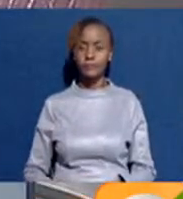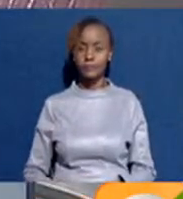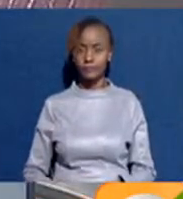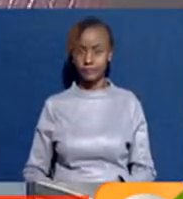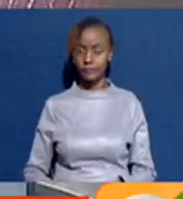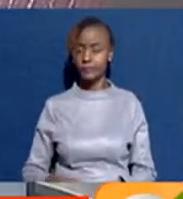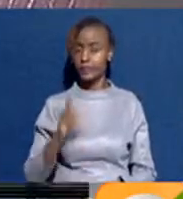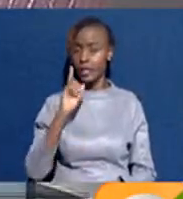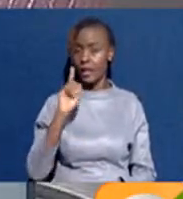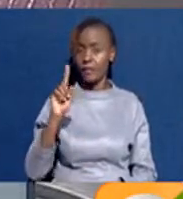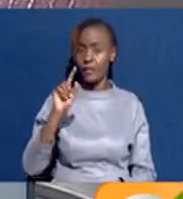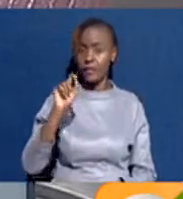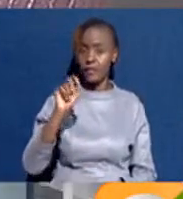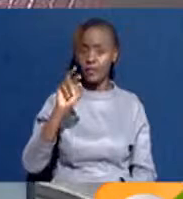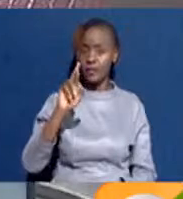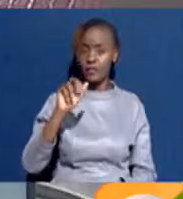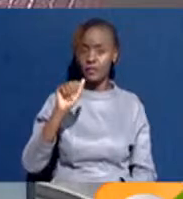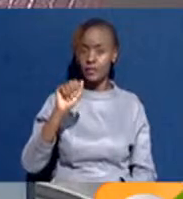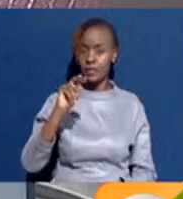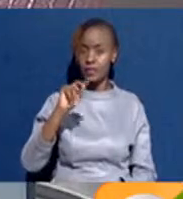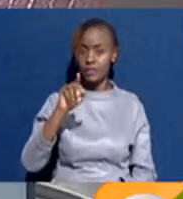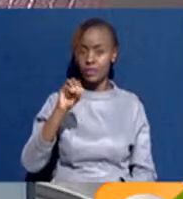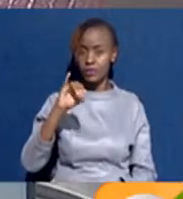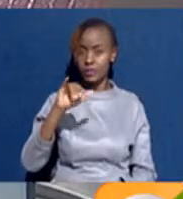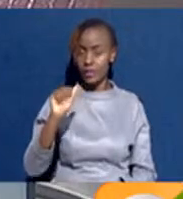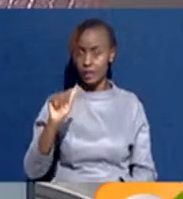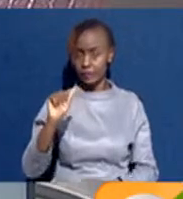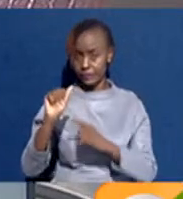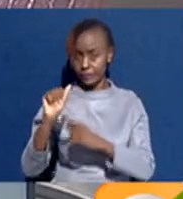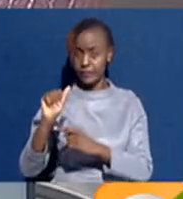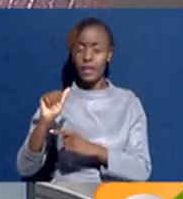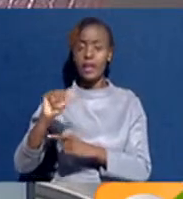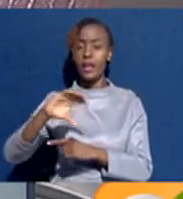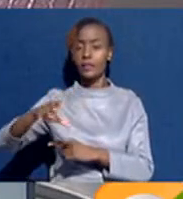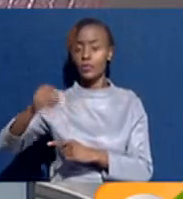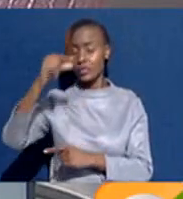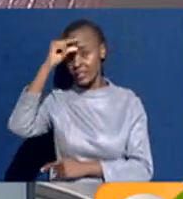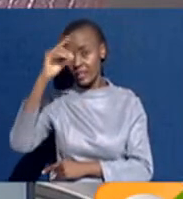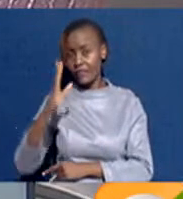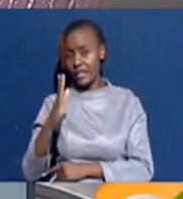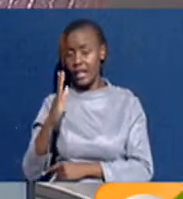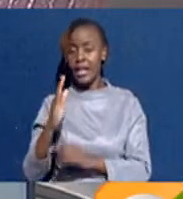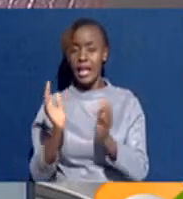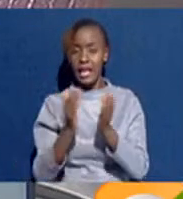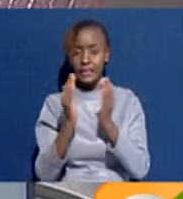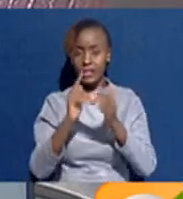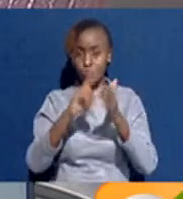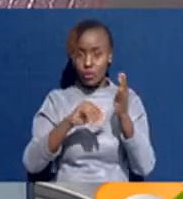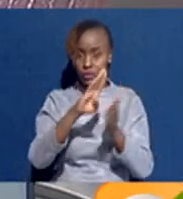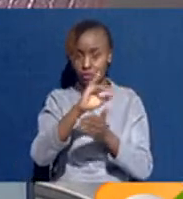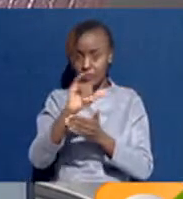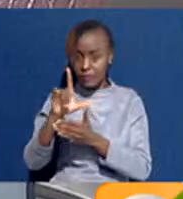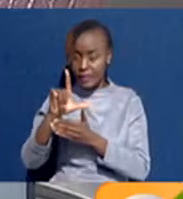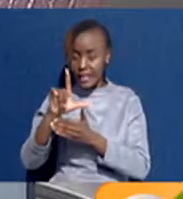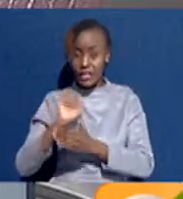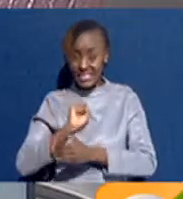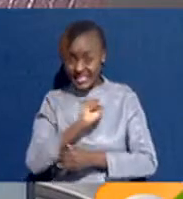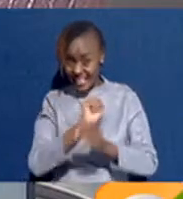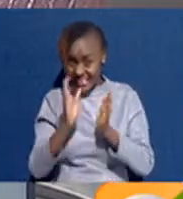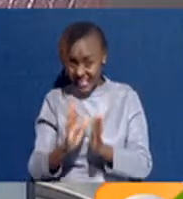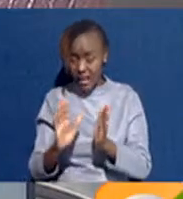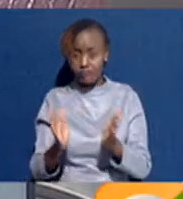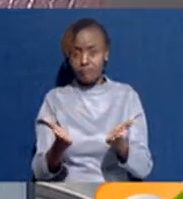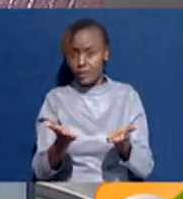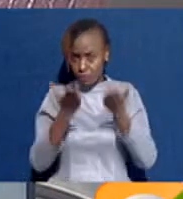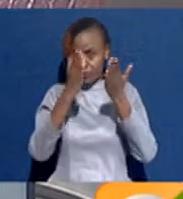Nzoia County Senator Allan Chesang has proposed a bill that seeks to regulate the real estate sector. The senator argues that the sector has witnessed